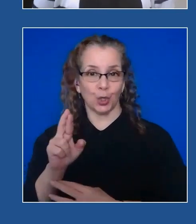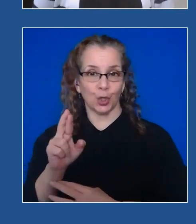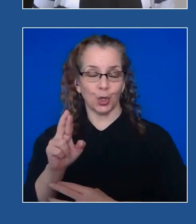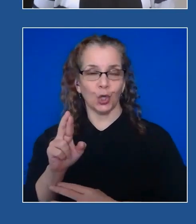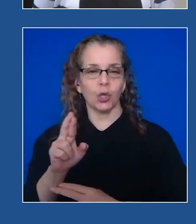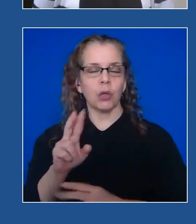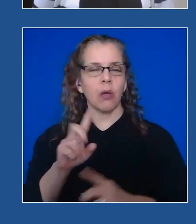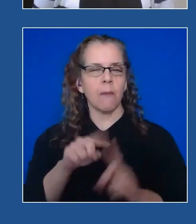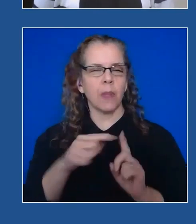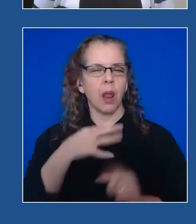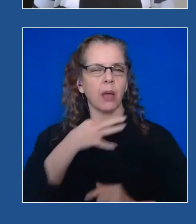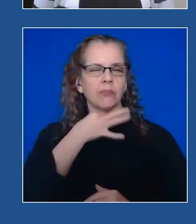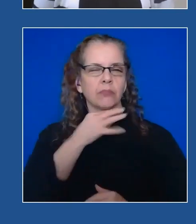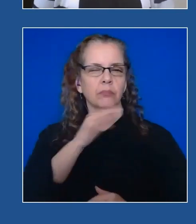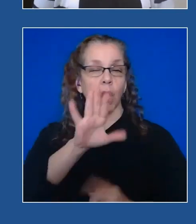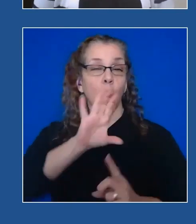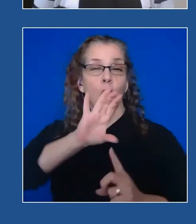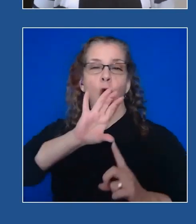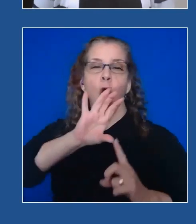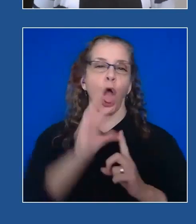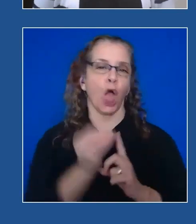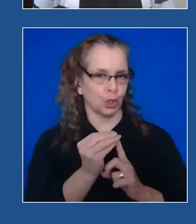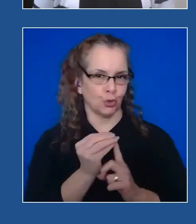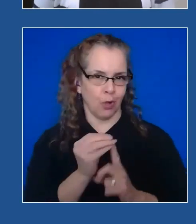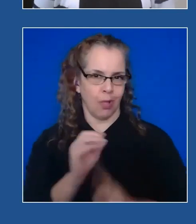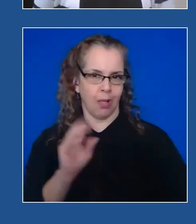cultural biases in terms of diagnosis,